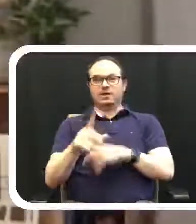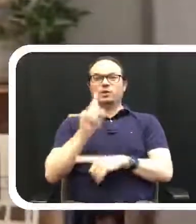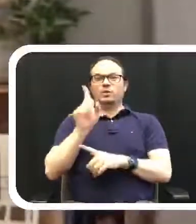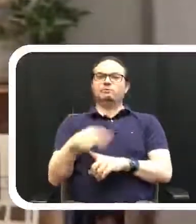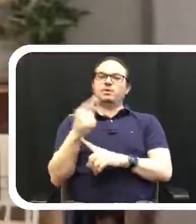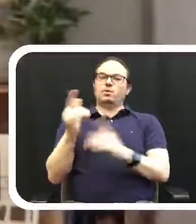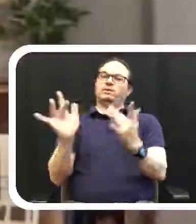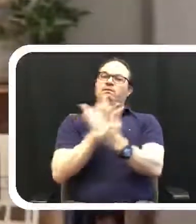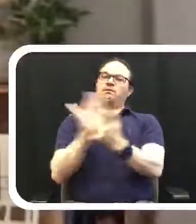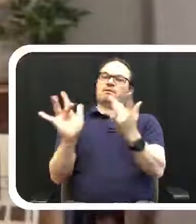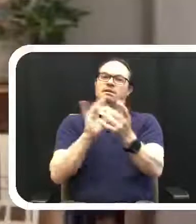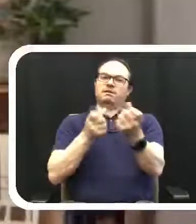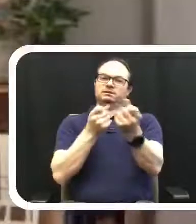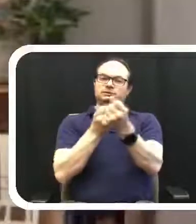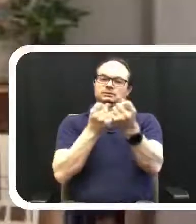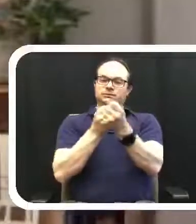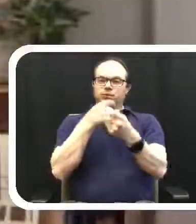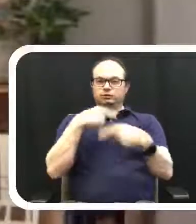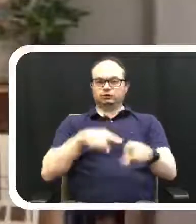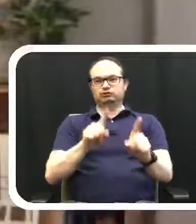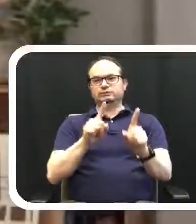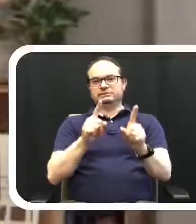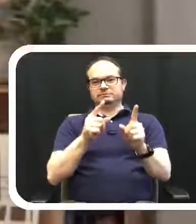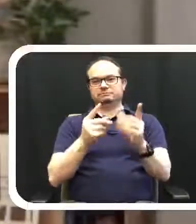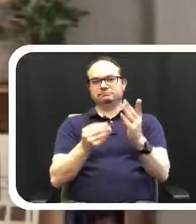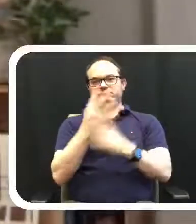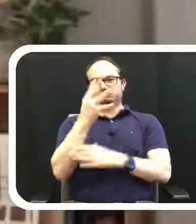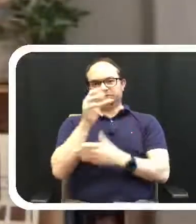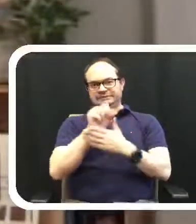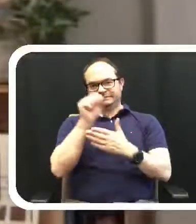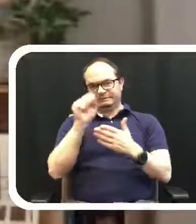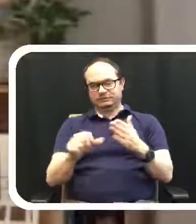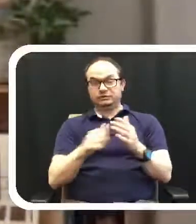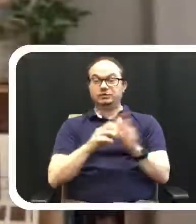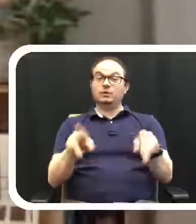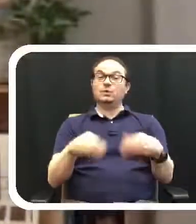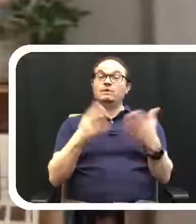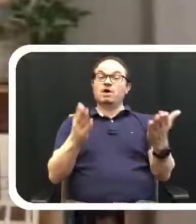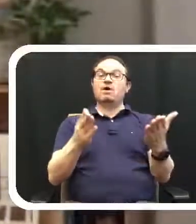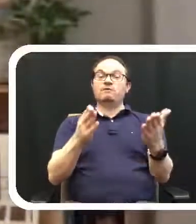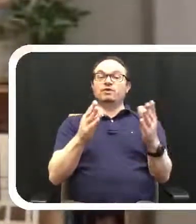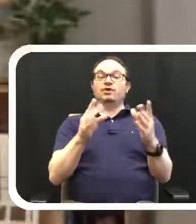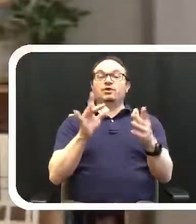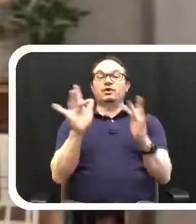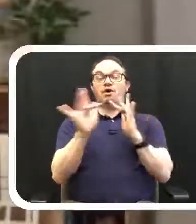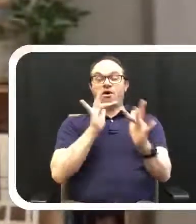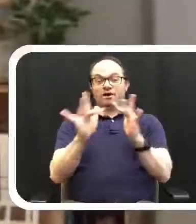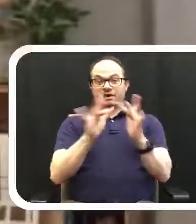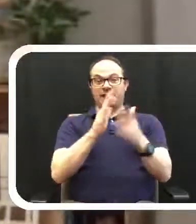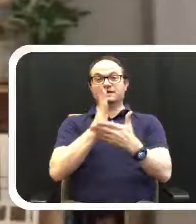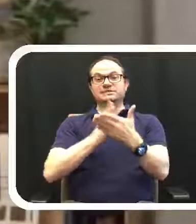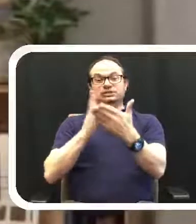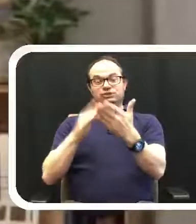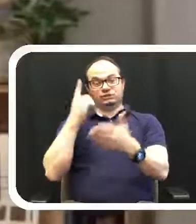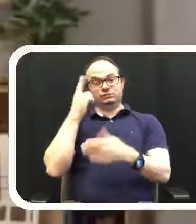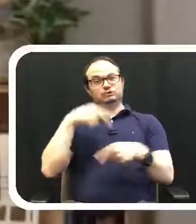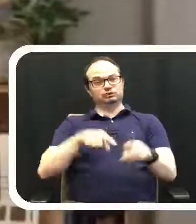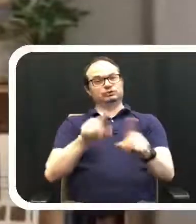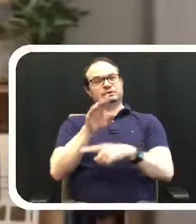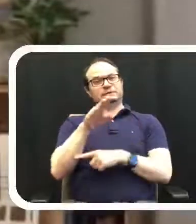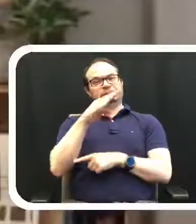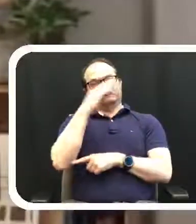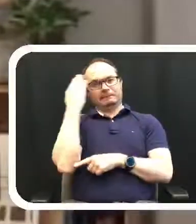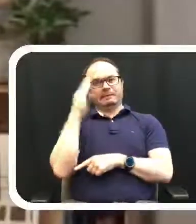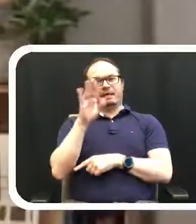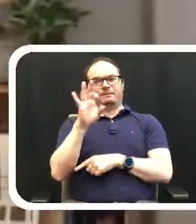solely online for the spring semester. We have offered online sessions for years through Blackboard Collaborate Ultra.